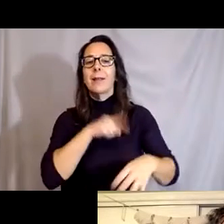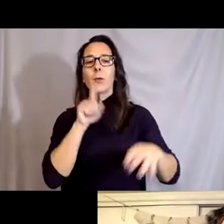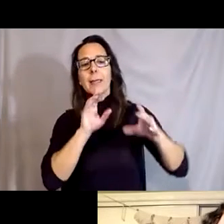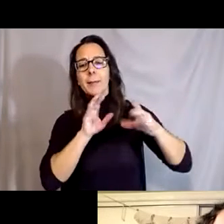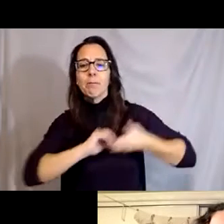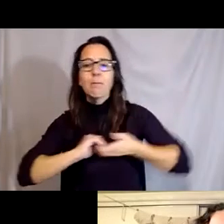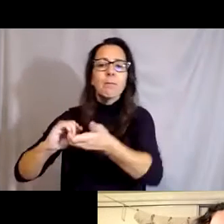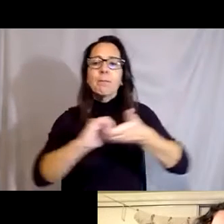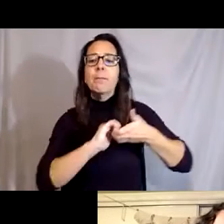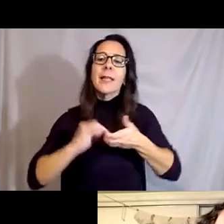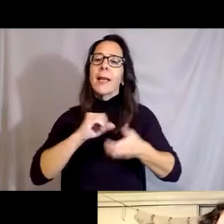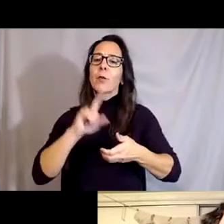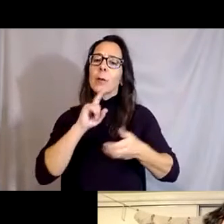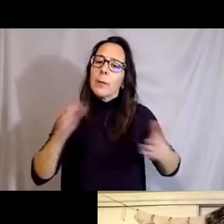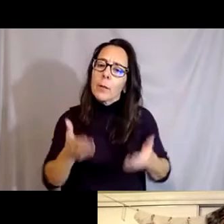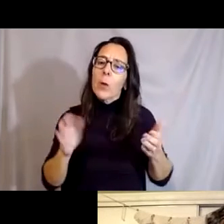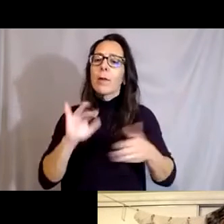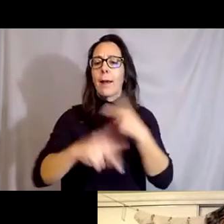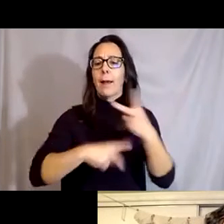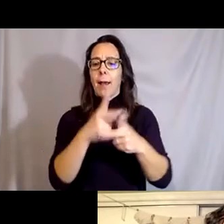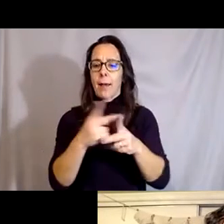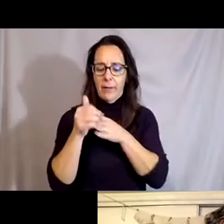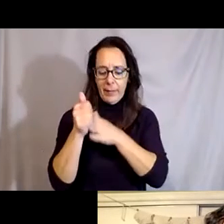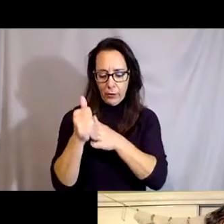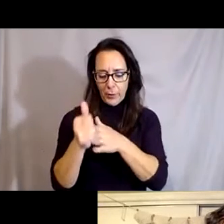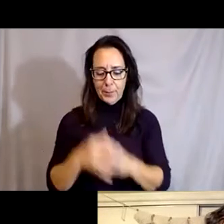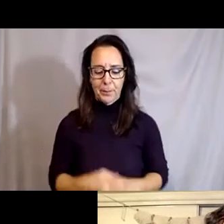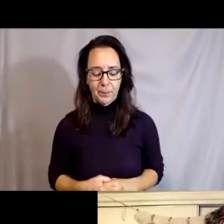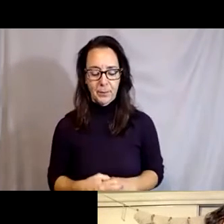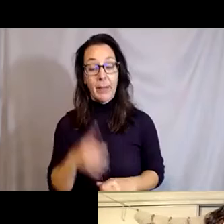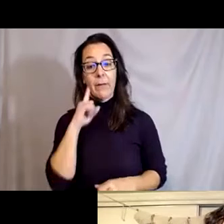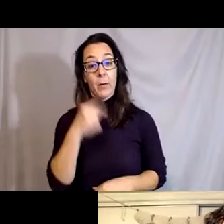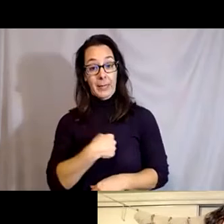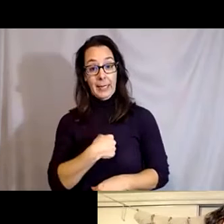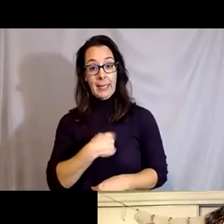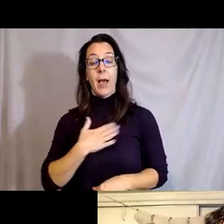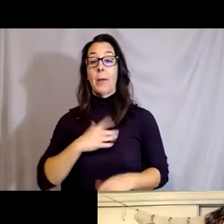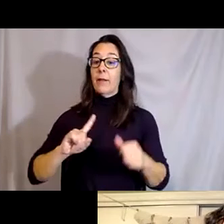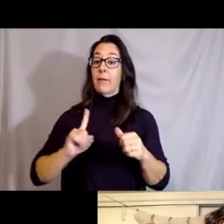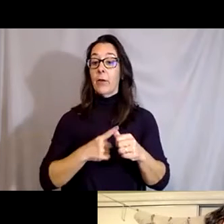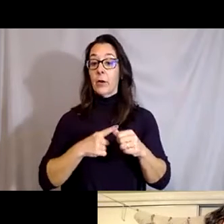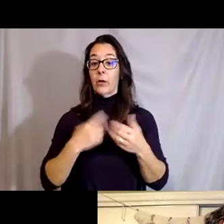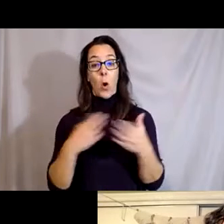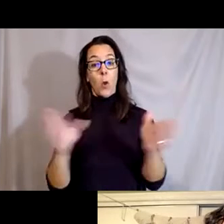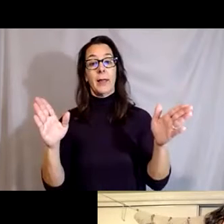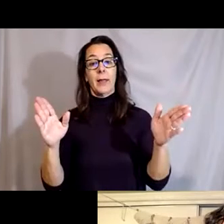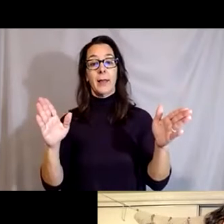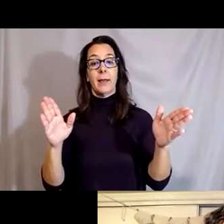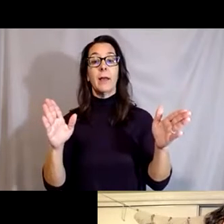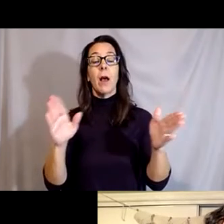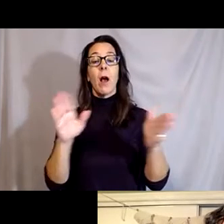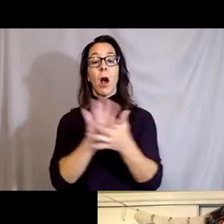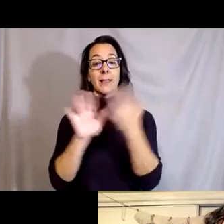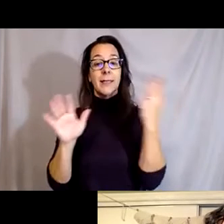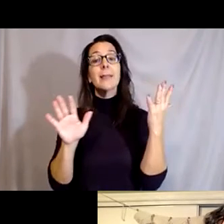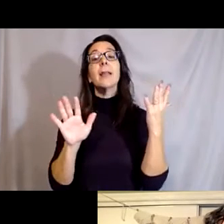promote that type of leadership. So me personally, you know, I'm the first ever openly autistic elected official in the history of